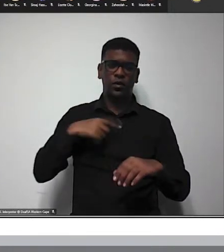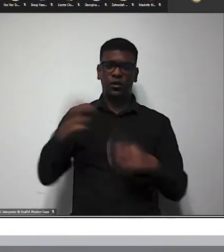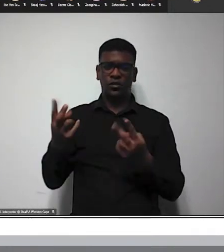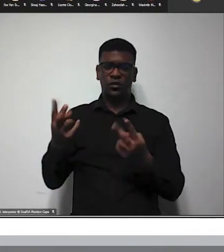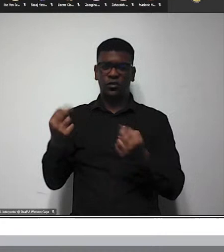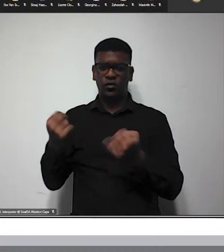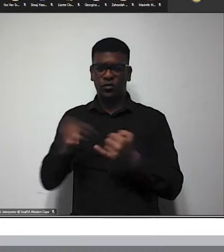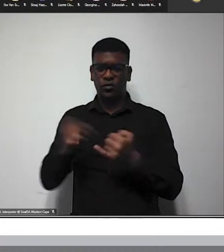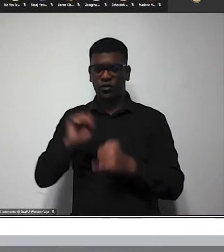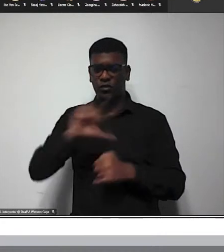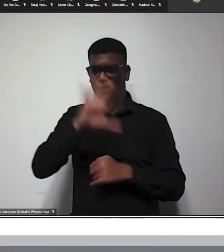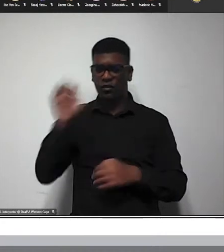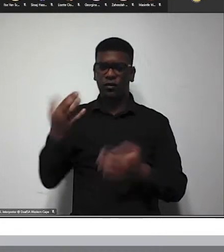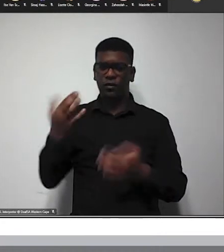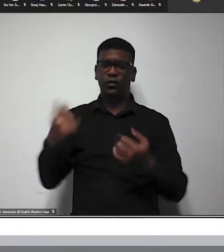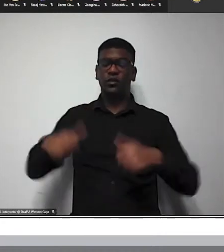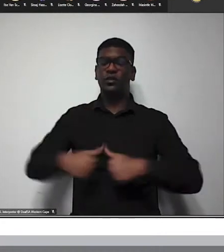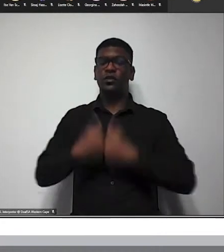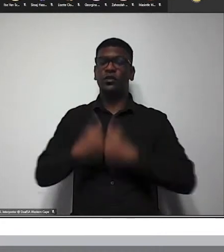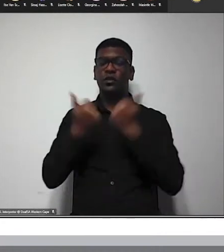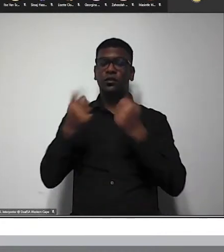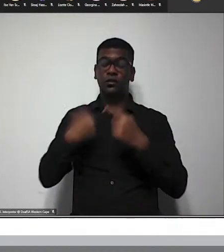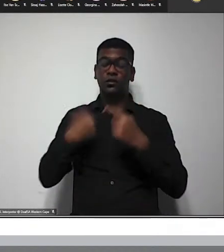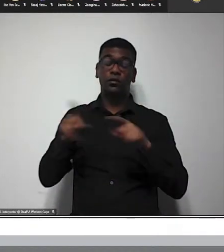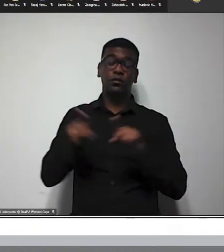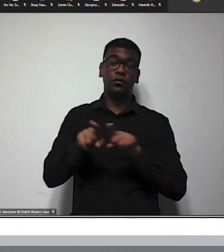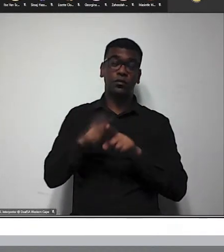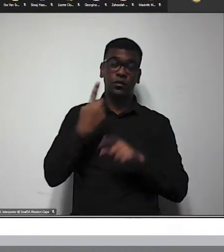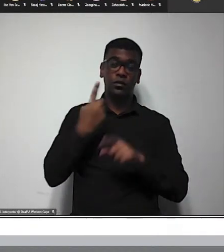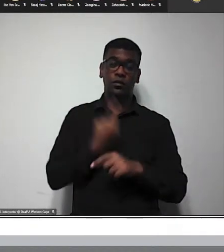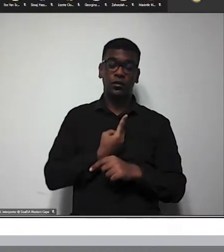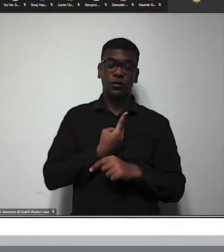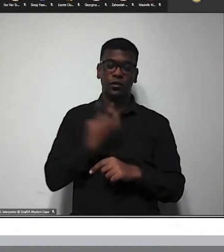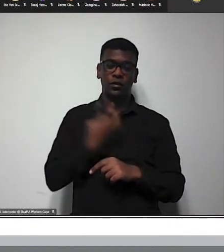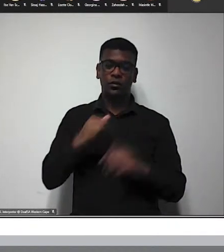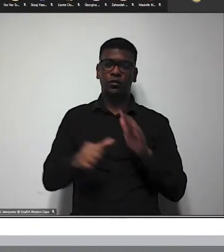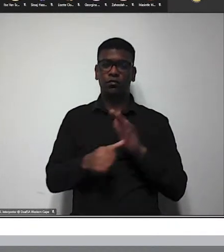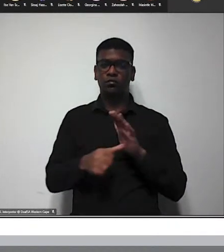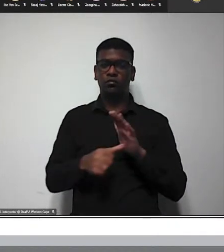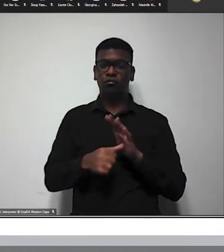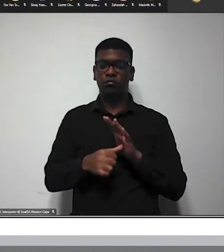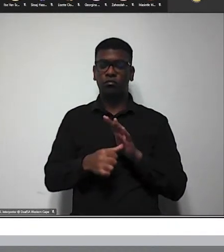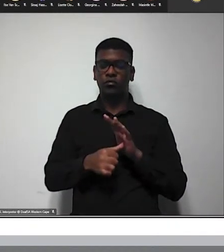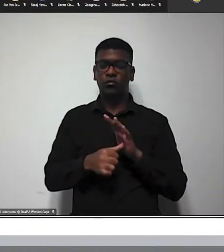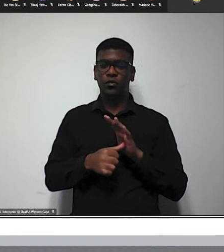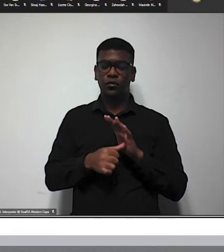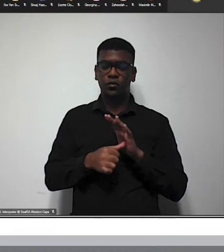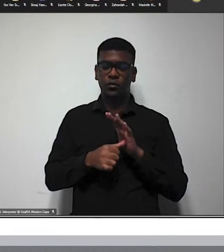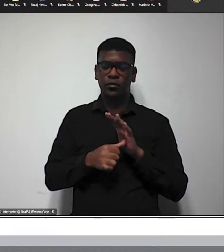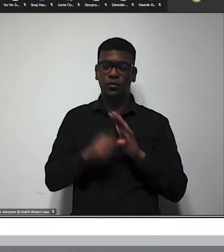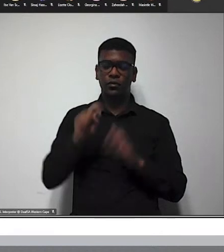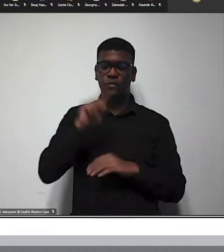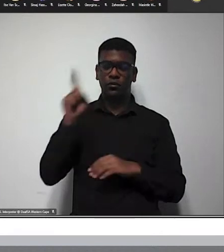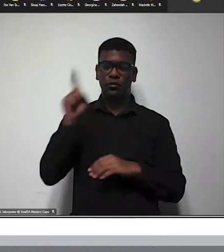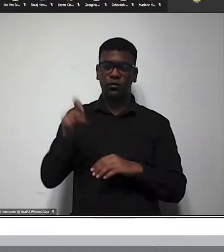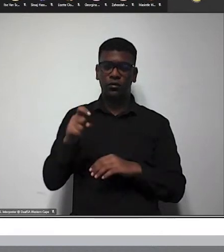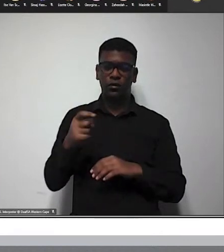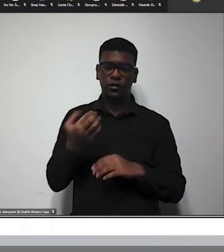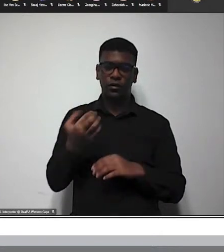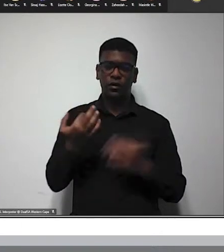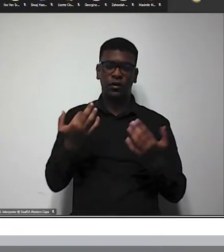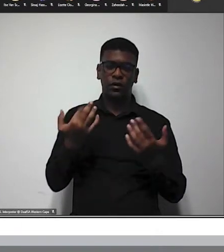there? And then for me, I think this is actually one of the more important questions, is what provisions under